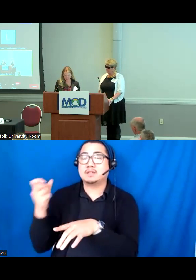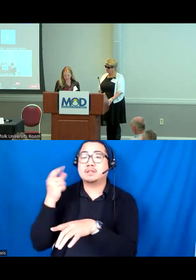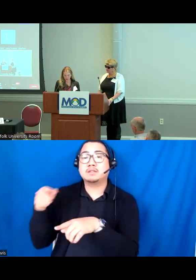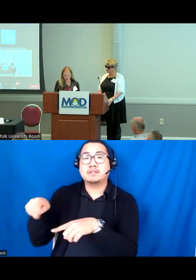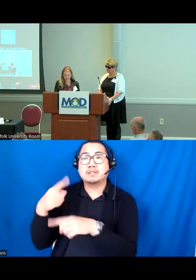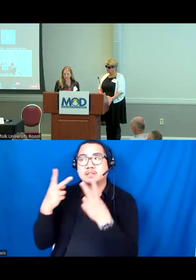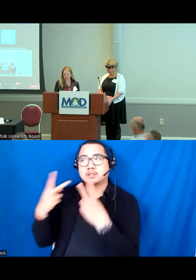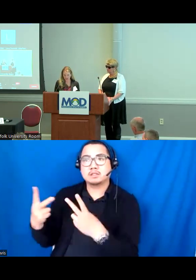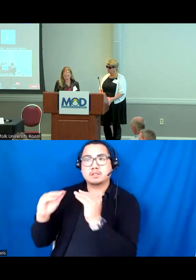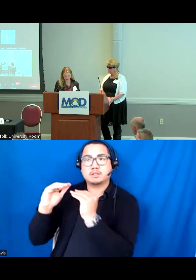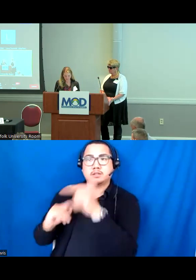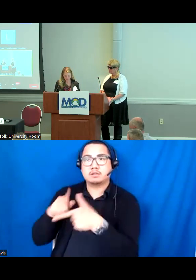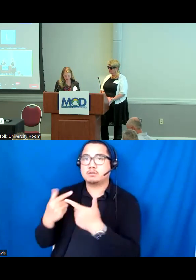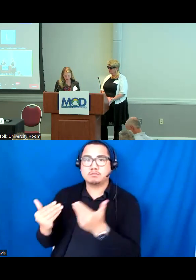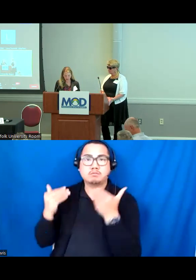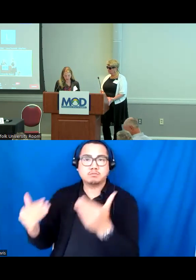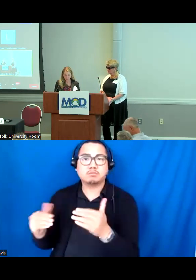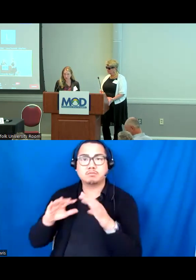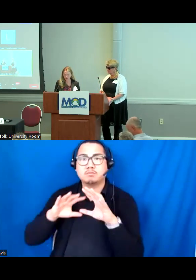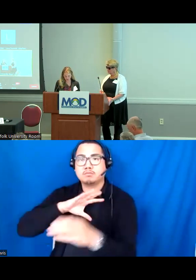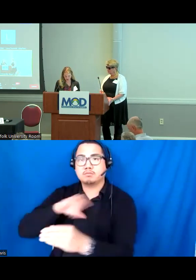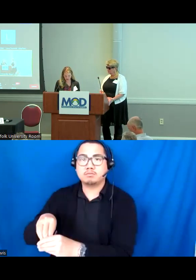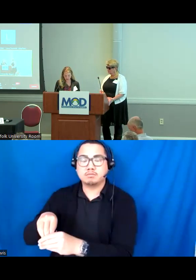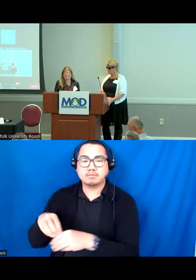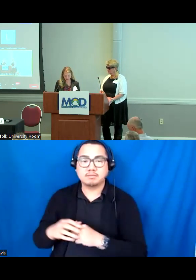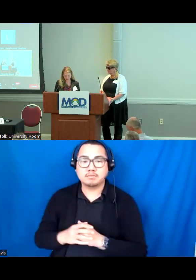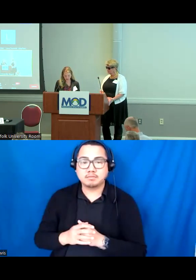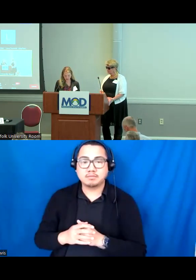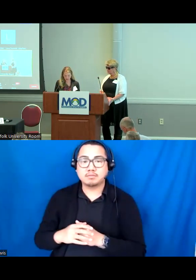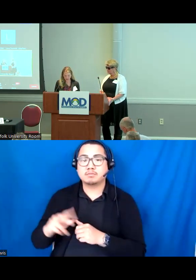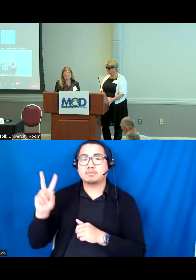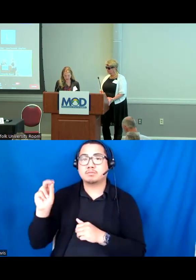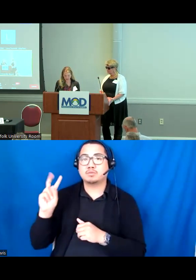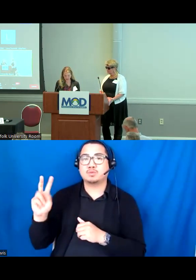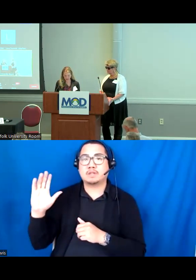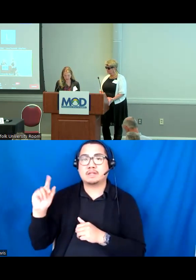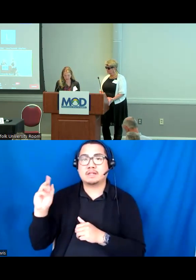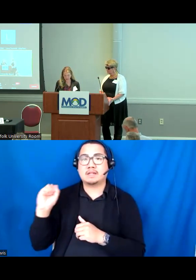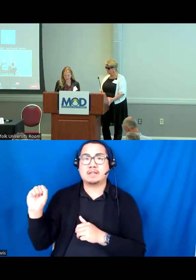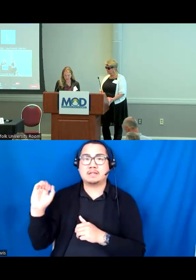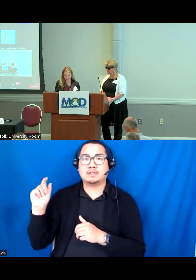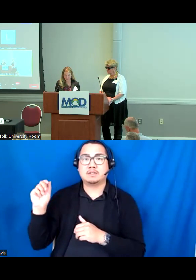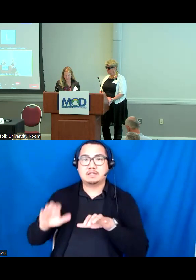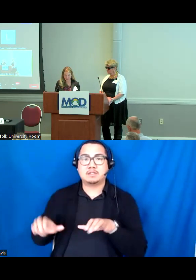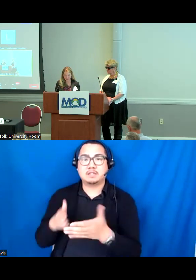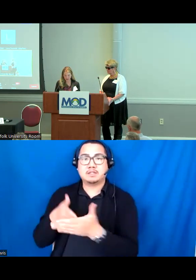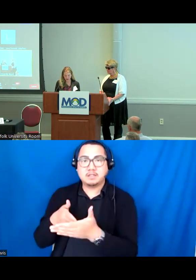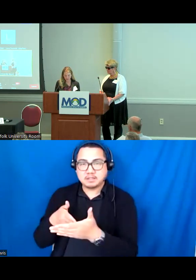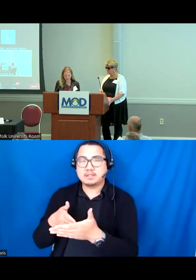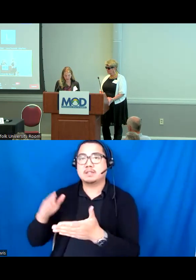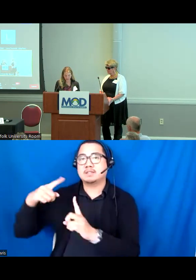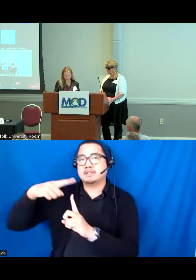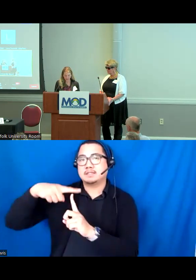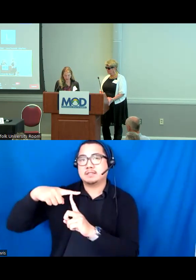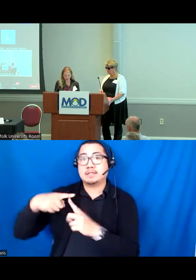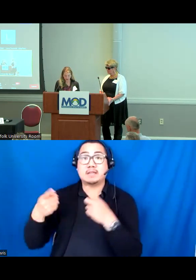and sprung into action. Their 2002 class action lawsuit against the MBTA